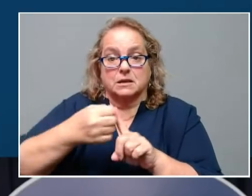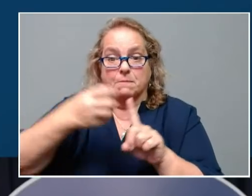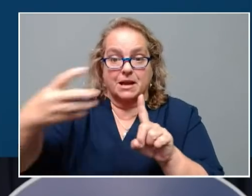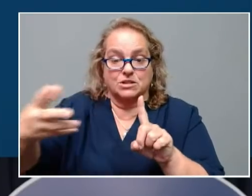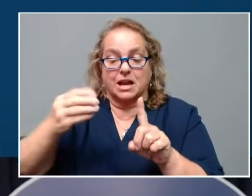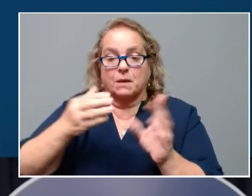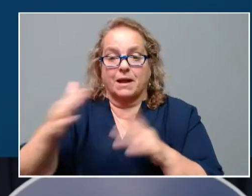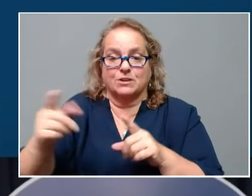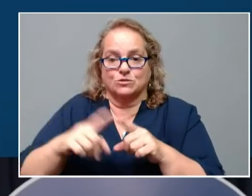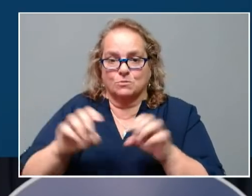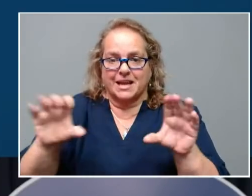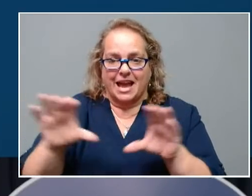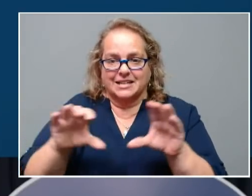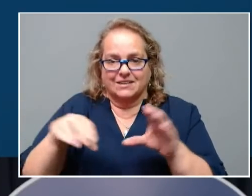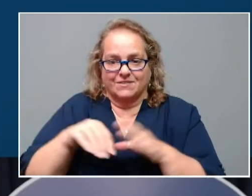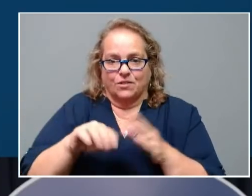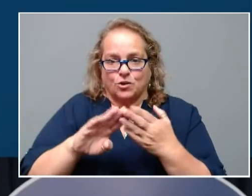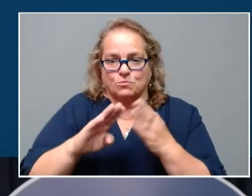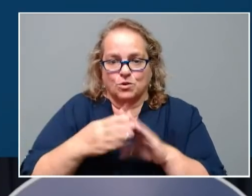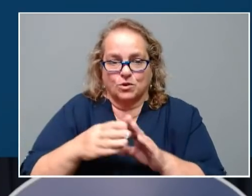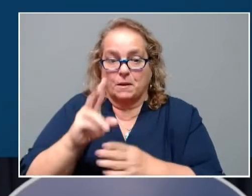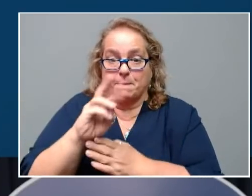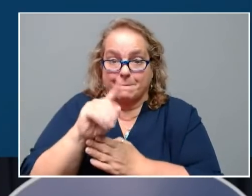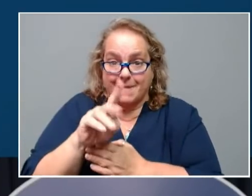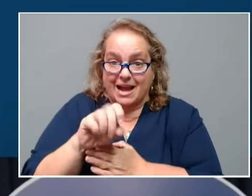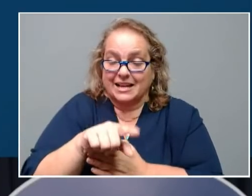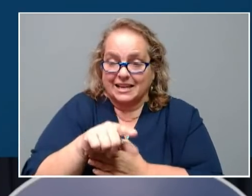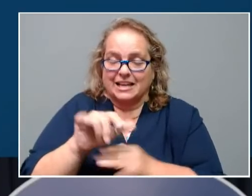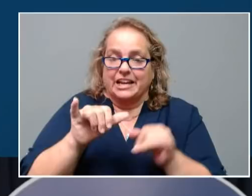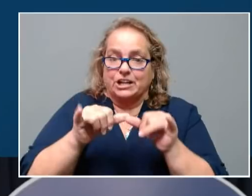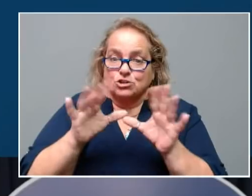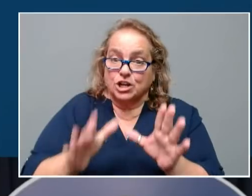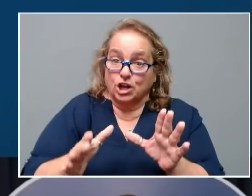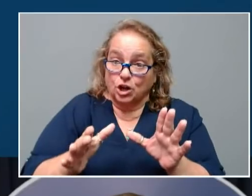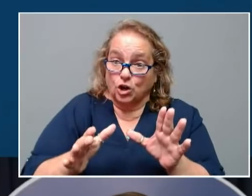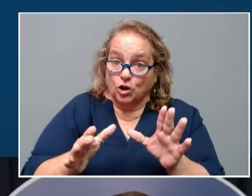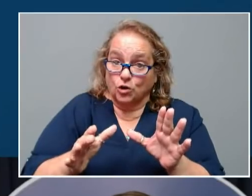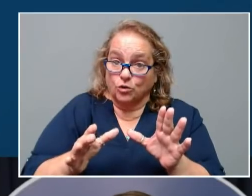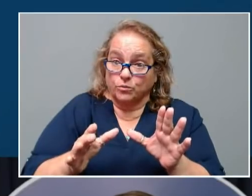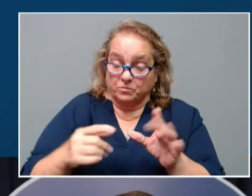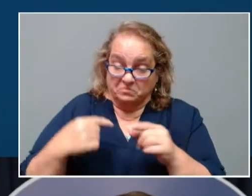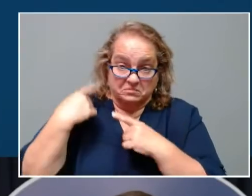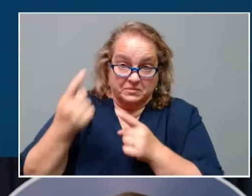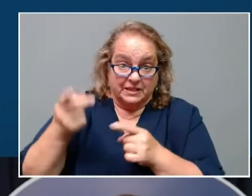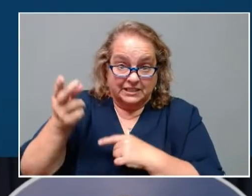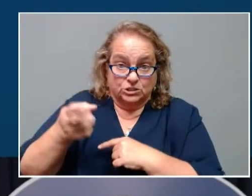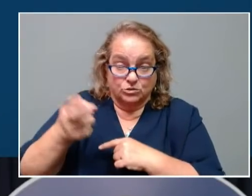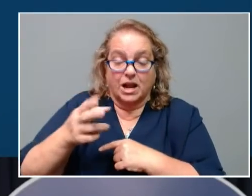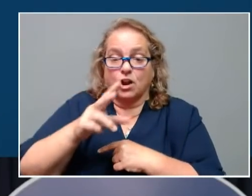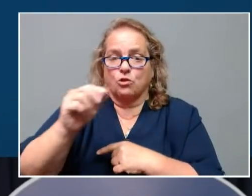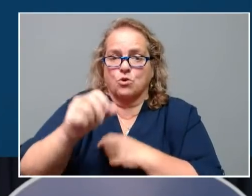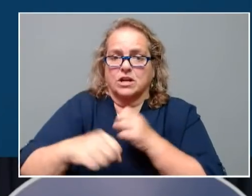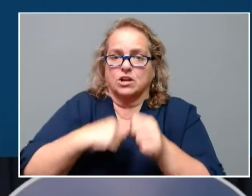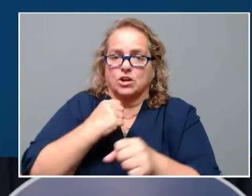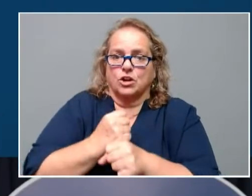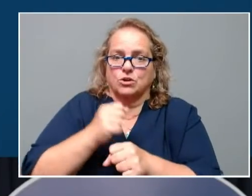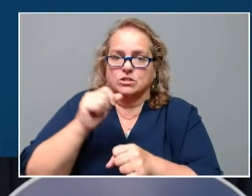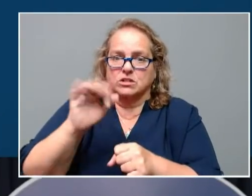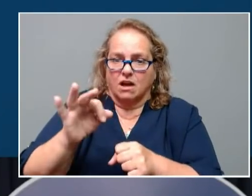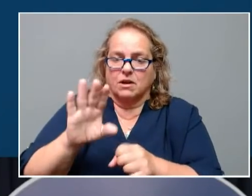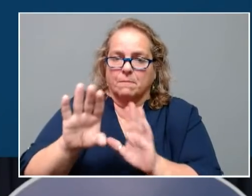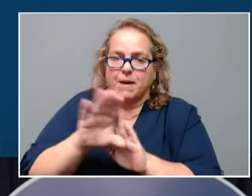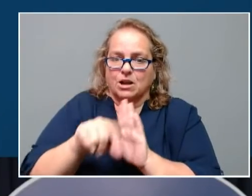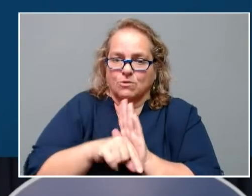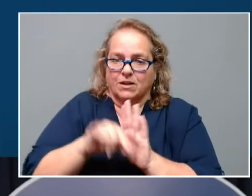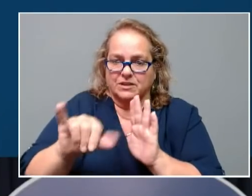the community. Mike is an engineer by trade who brings 30 years of manufacturing background to this important position. Congratulations